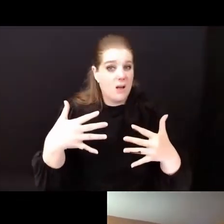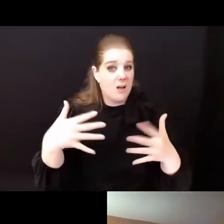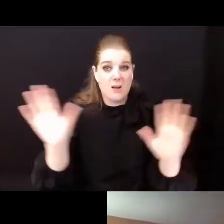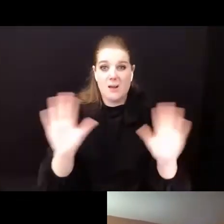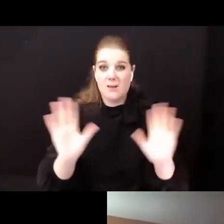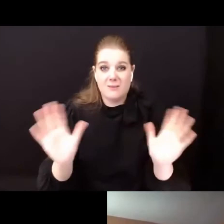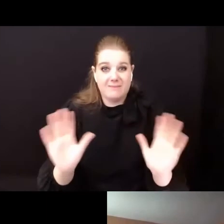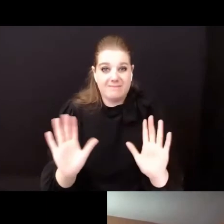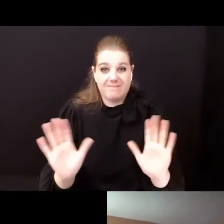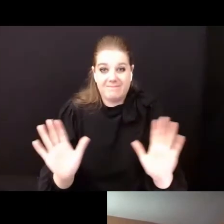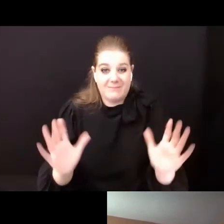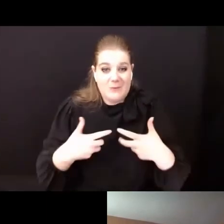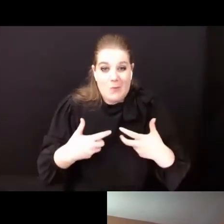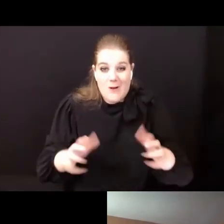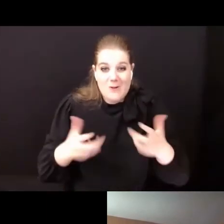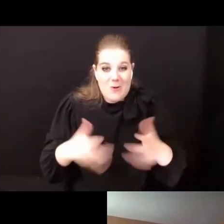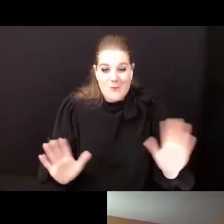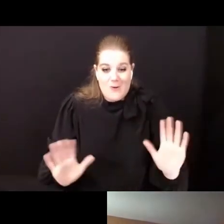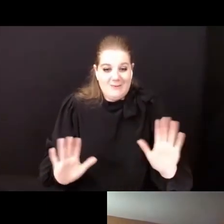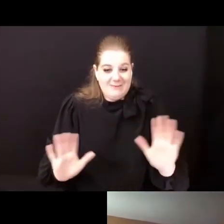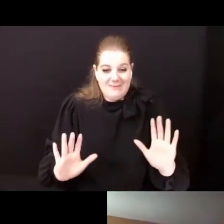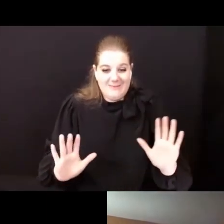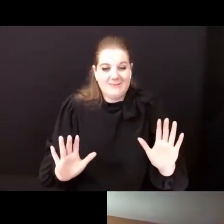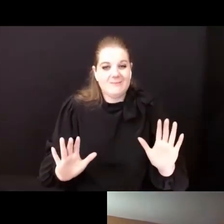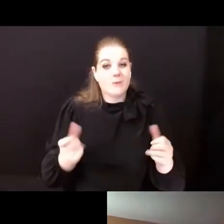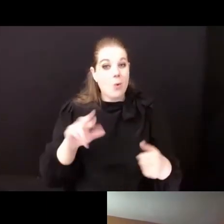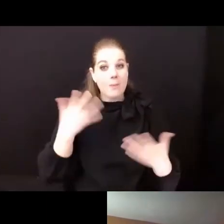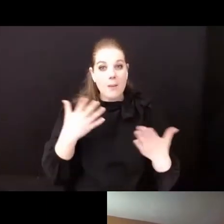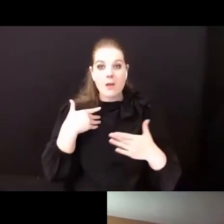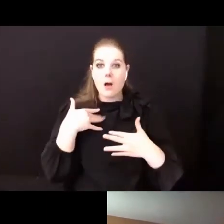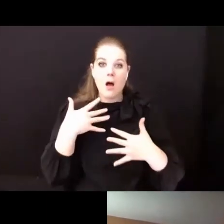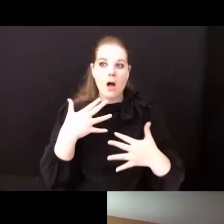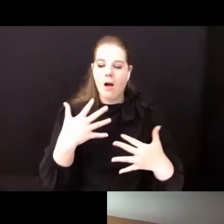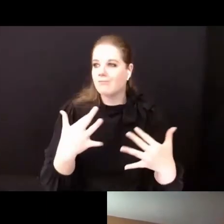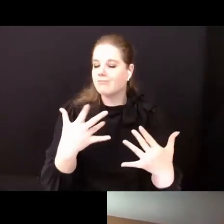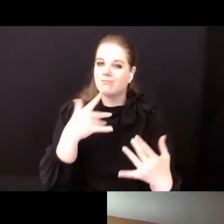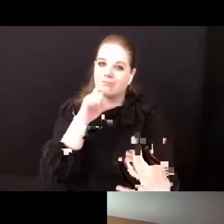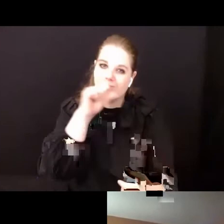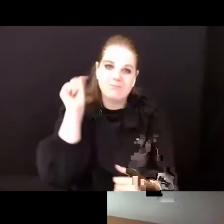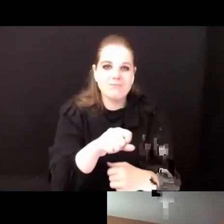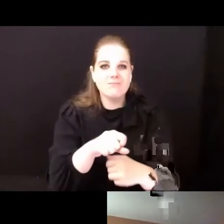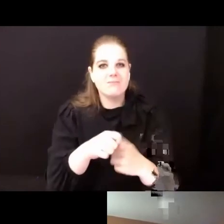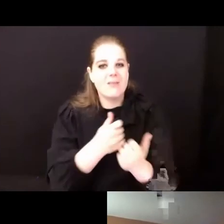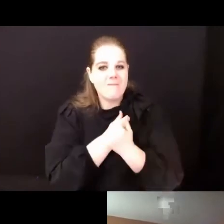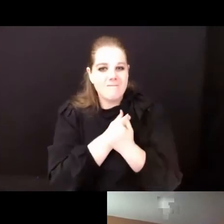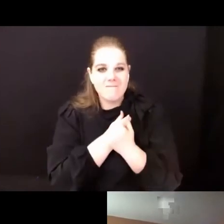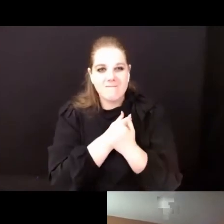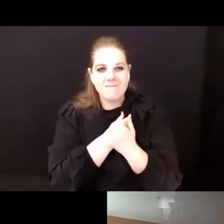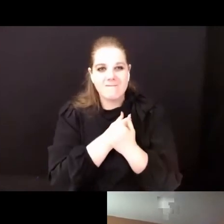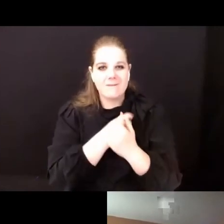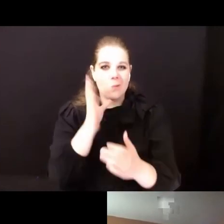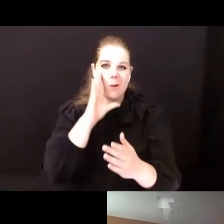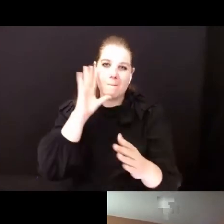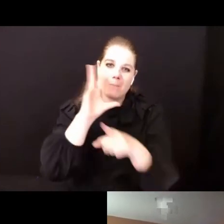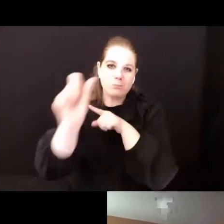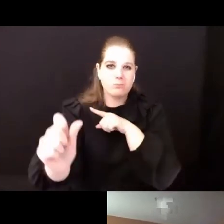nothing that I wanted. Or you may find something that you was sort of off in the peripheral,